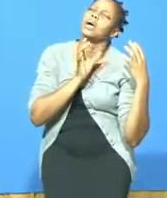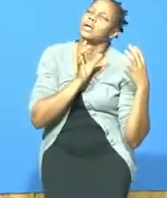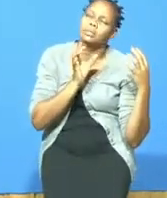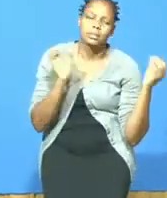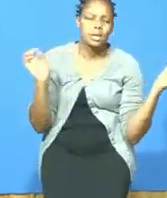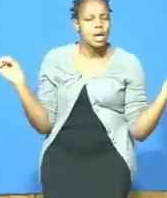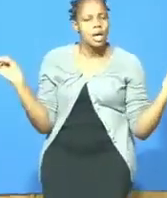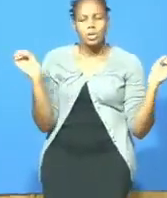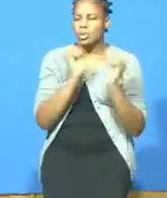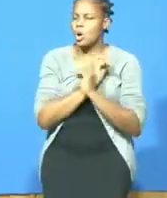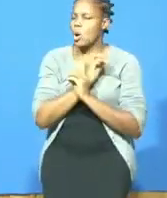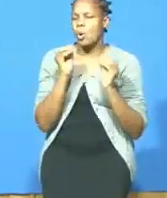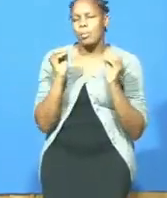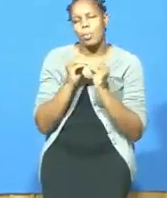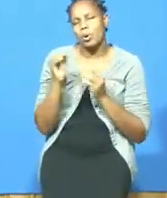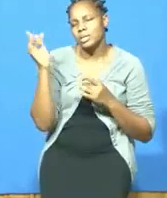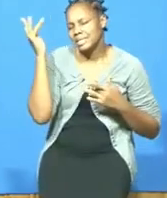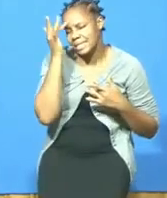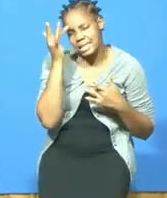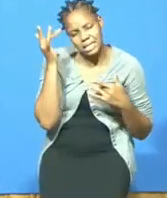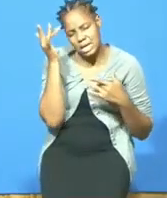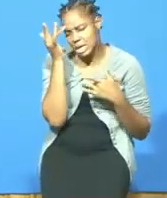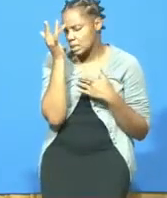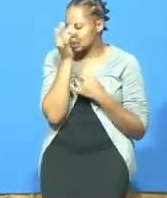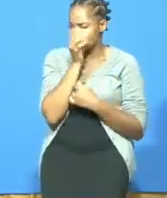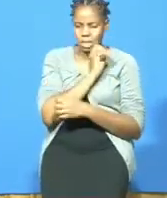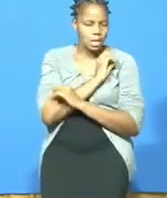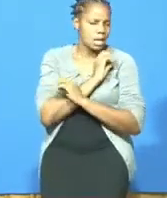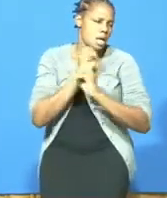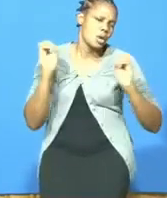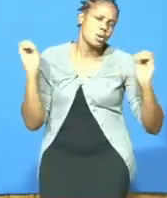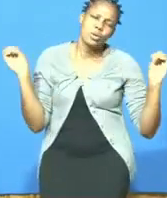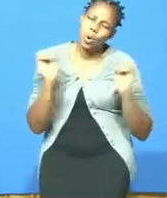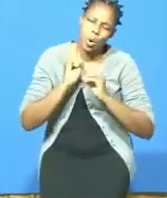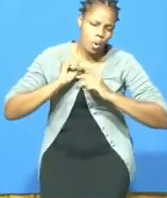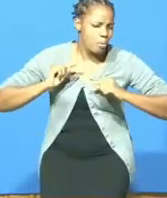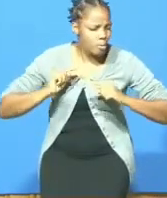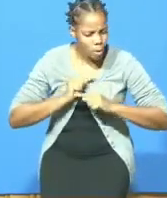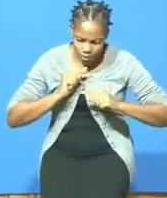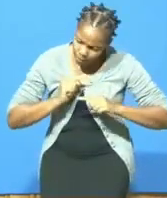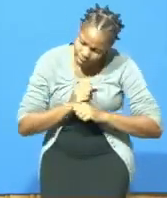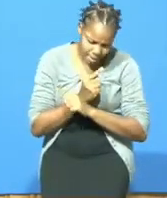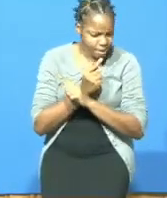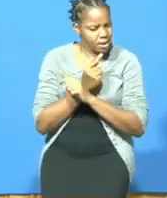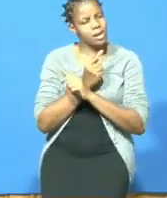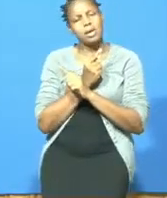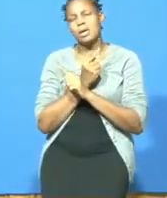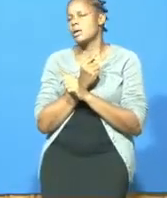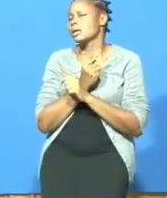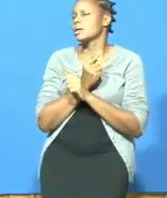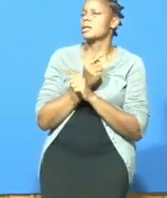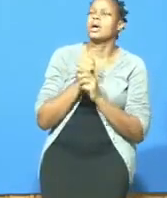You are struggling. No more sickness. But the struggle can be over now.